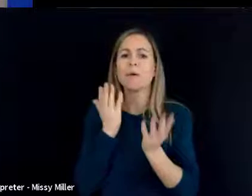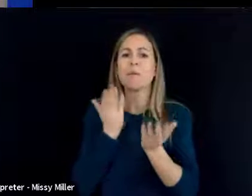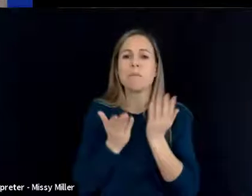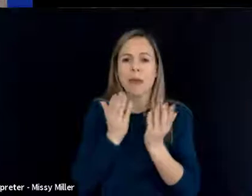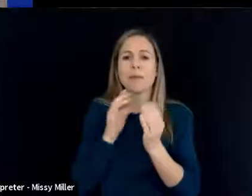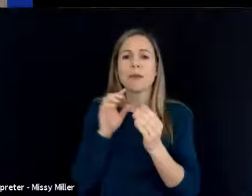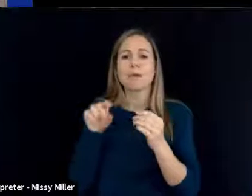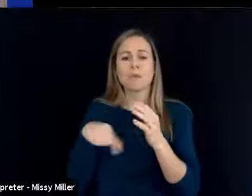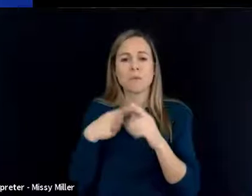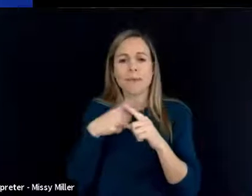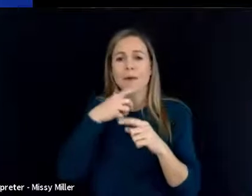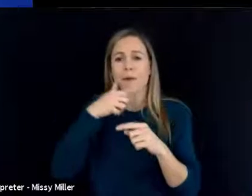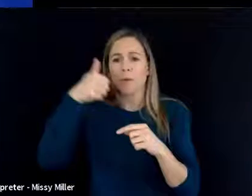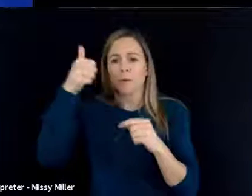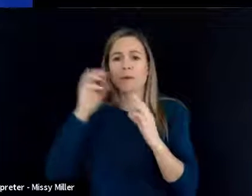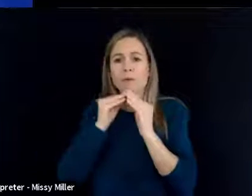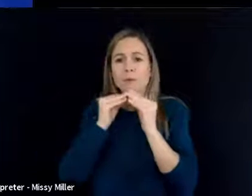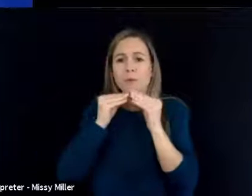age.